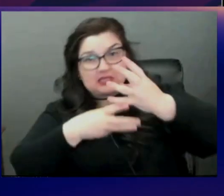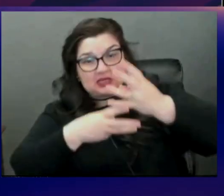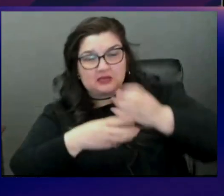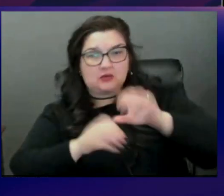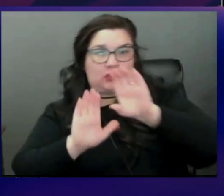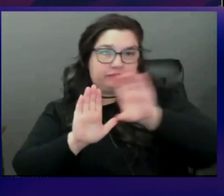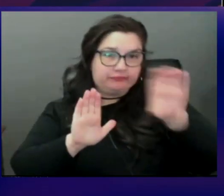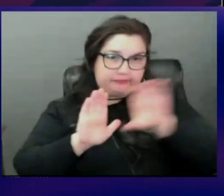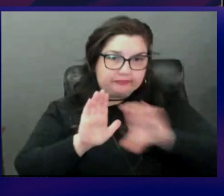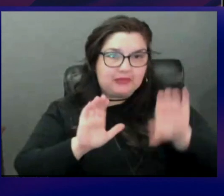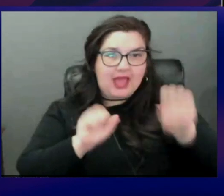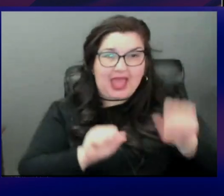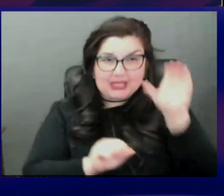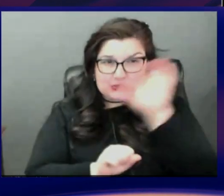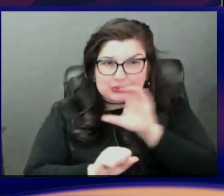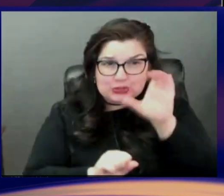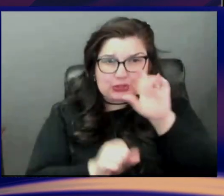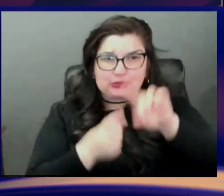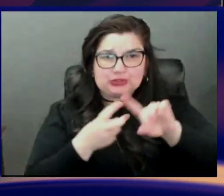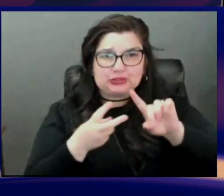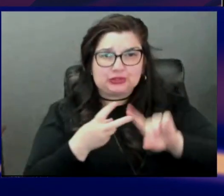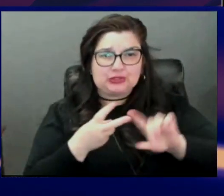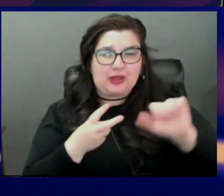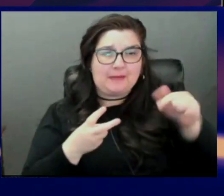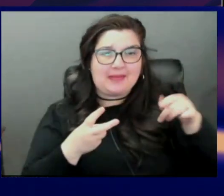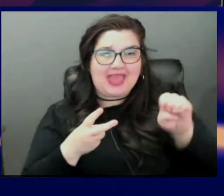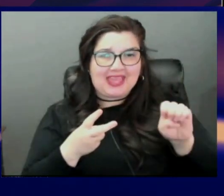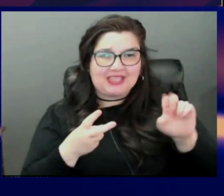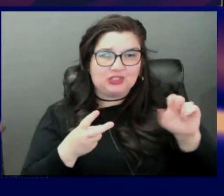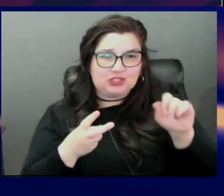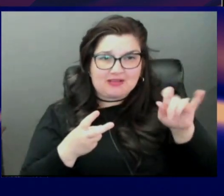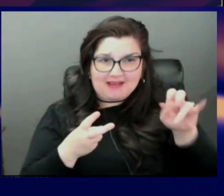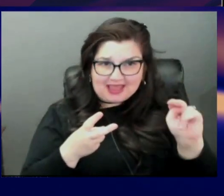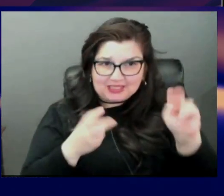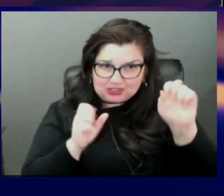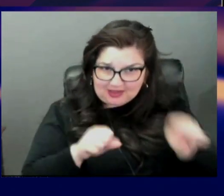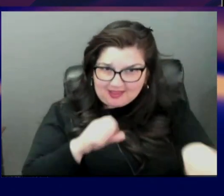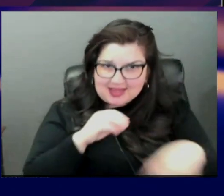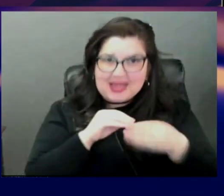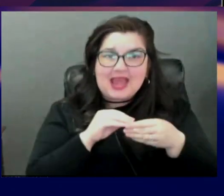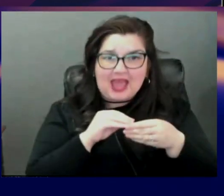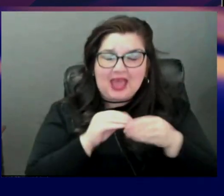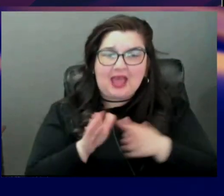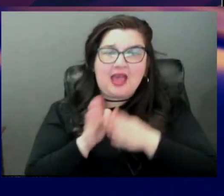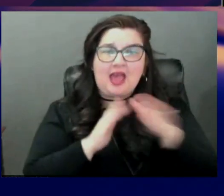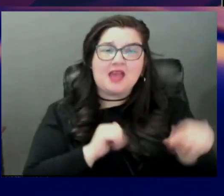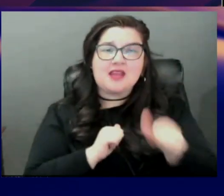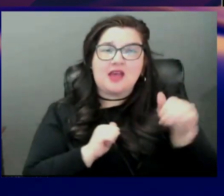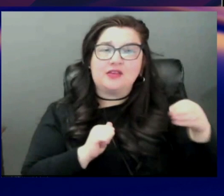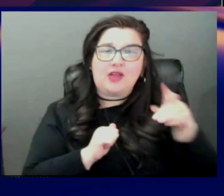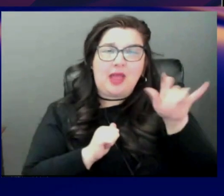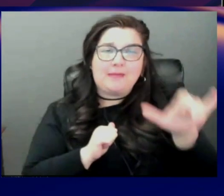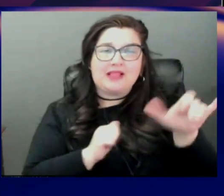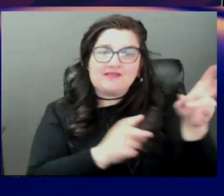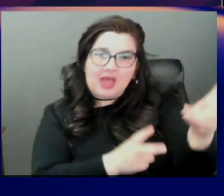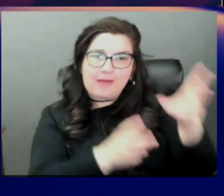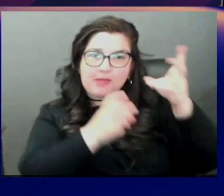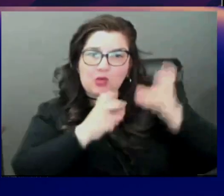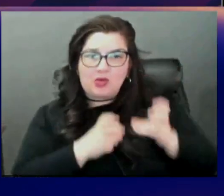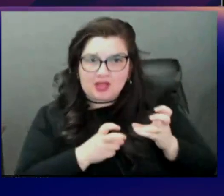pagination, all that type of good stuff. And then we just need to do another Amplify pull.